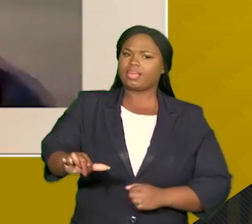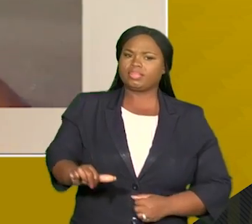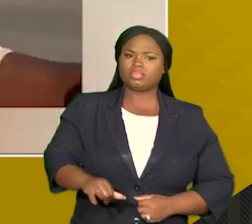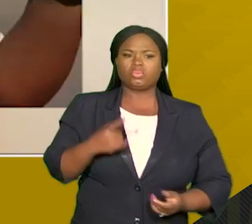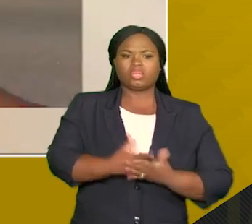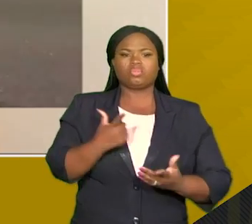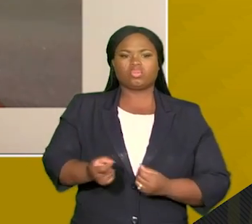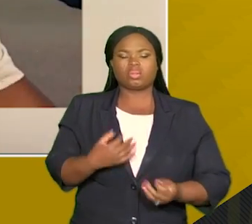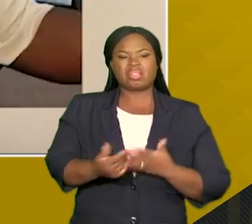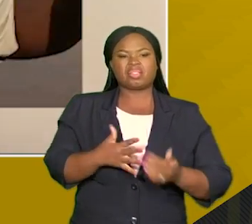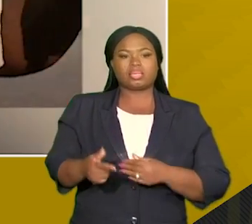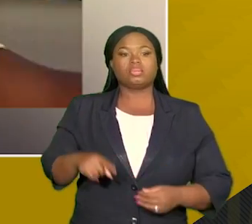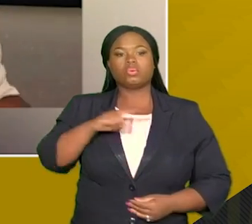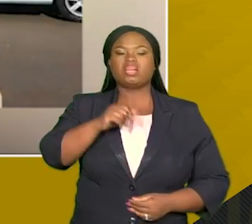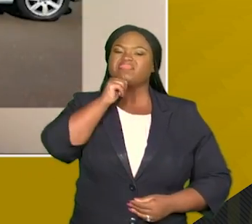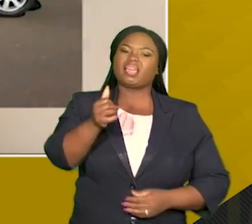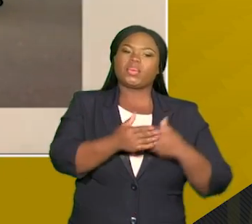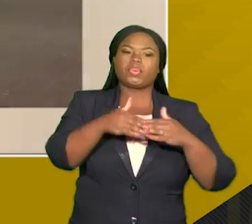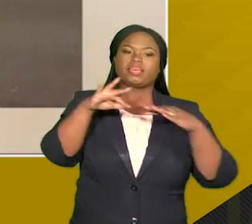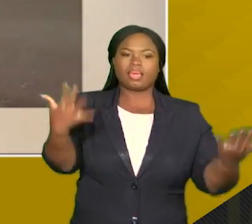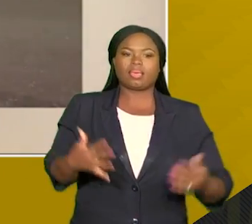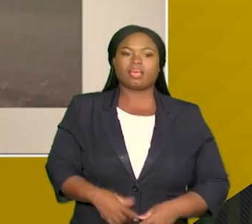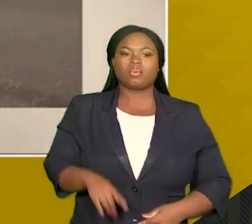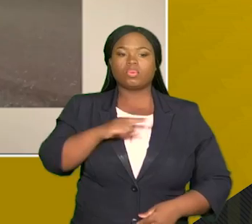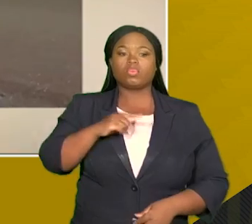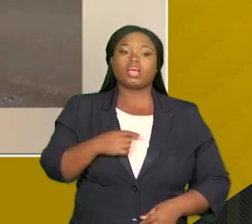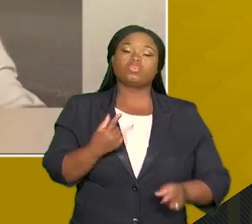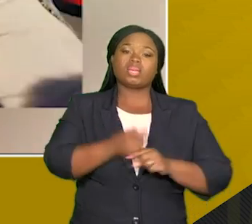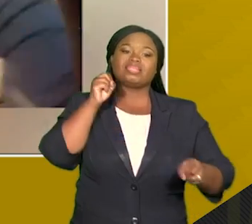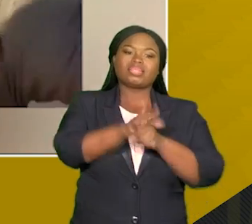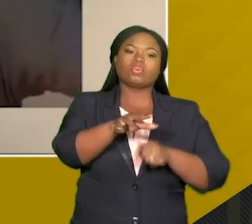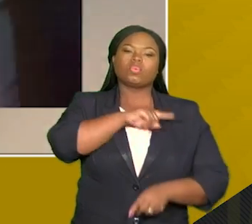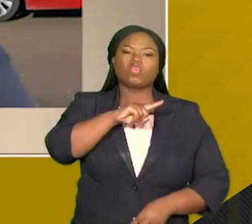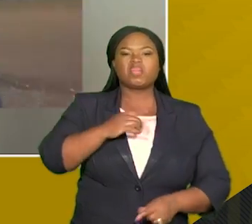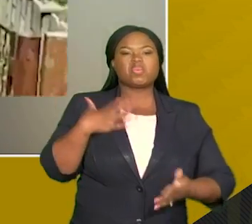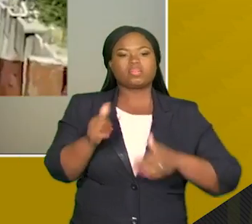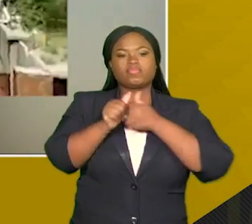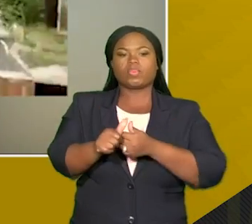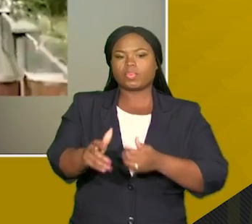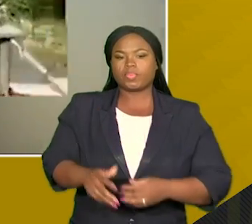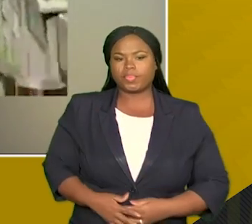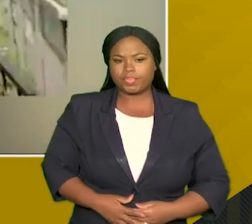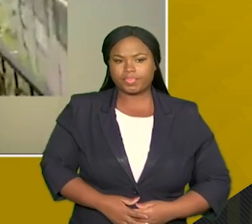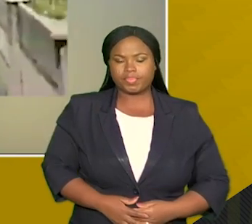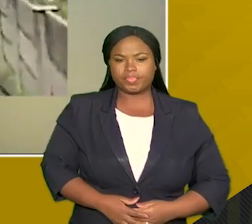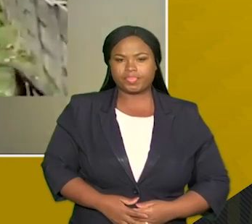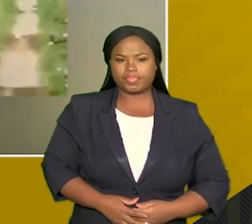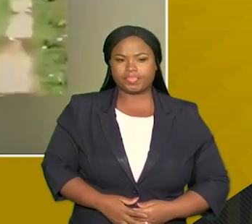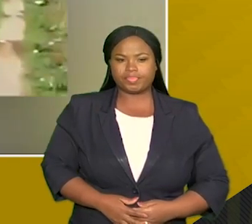take your you finger and do whatever. Me. I don't care. In my face. I touch you because you don't want to comply.